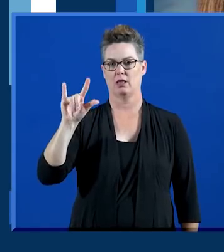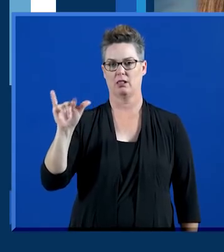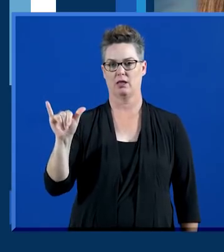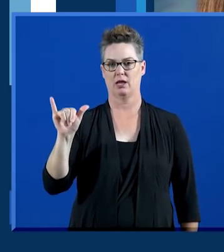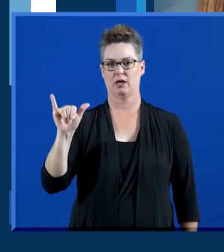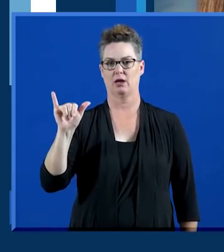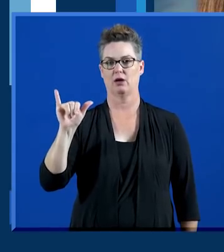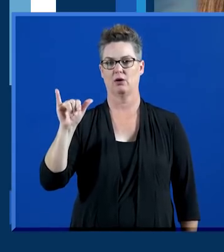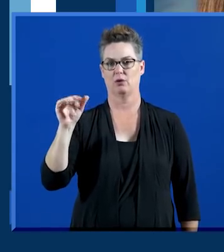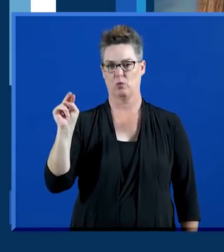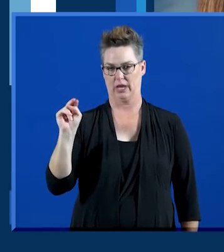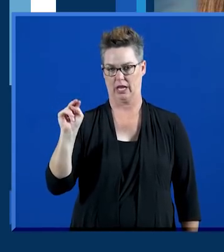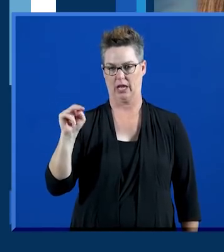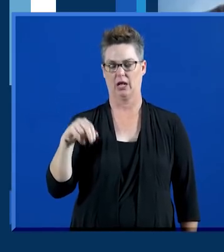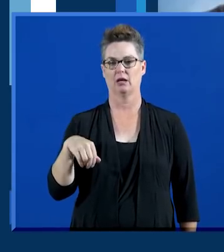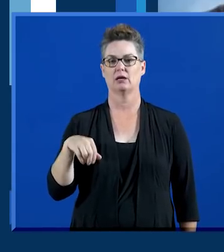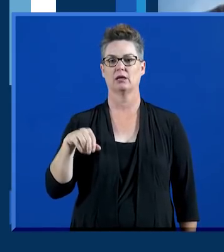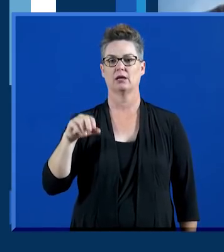Lily Nguyen.